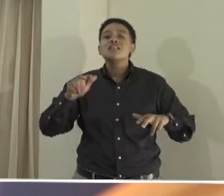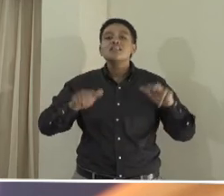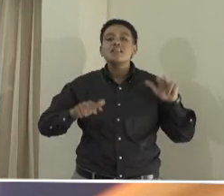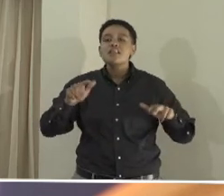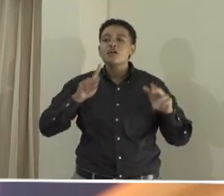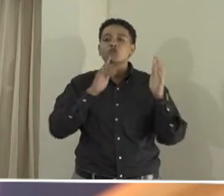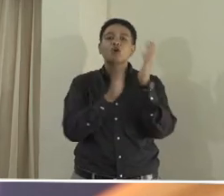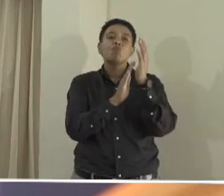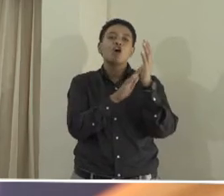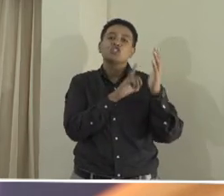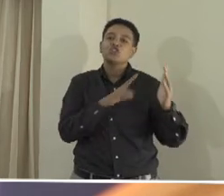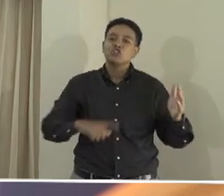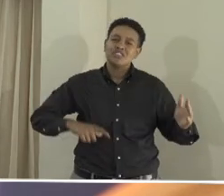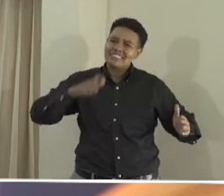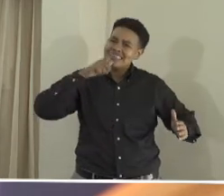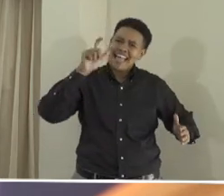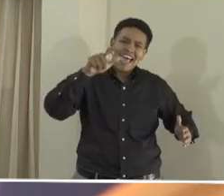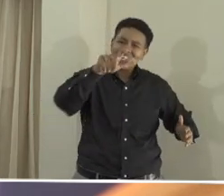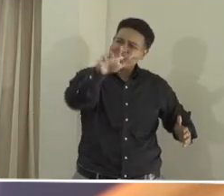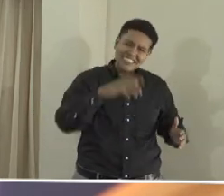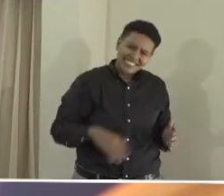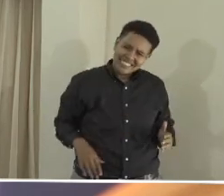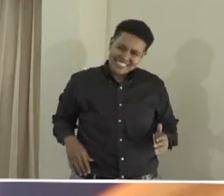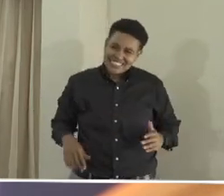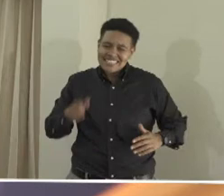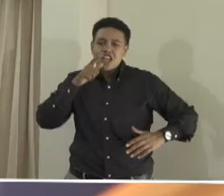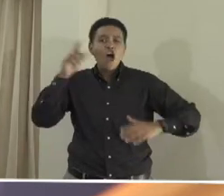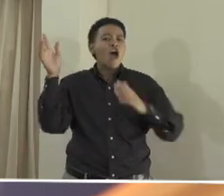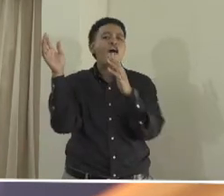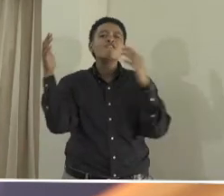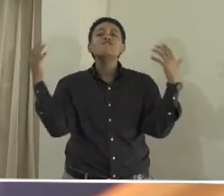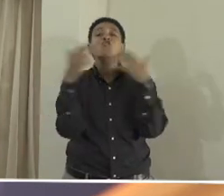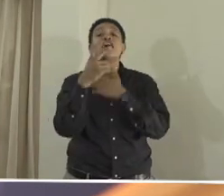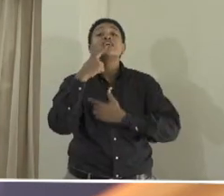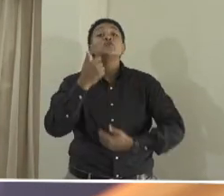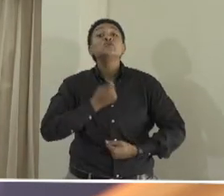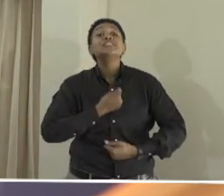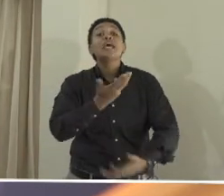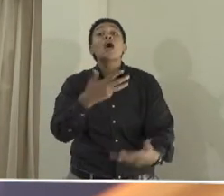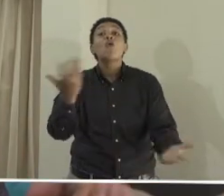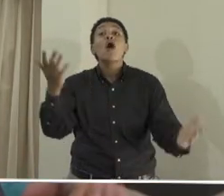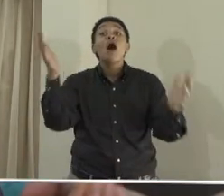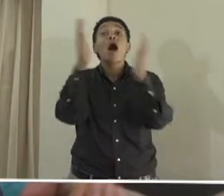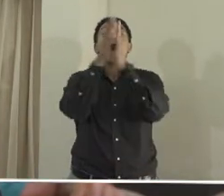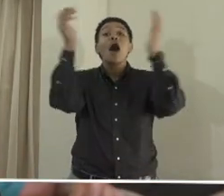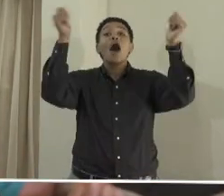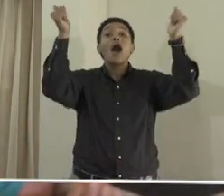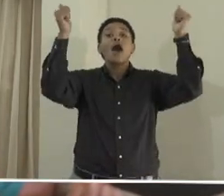Lord. Don't be afraid to say hallelujah.